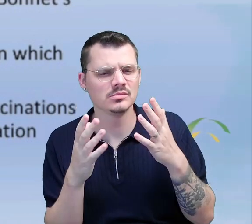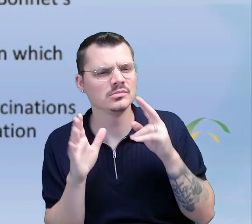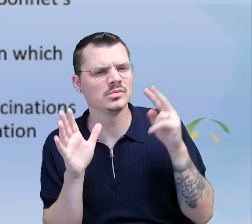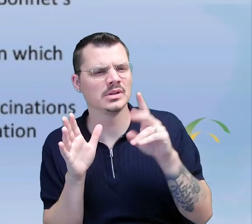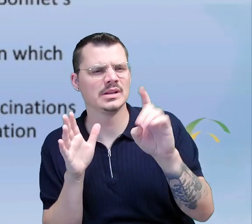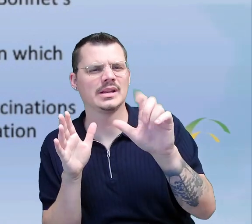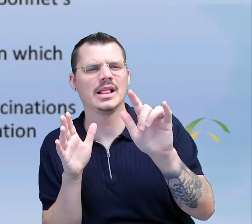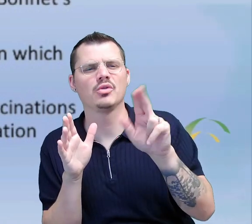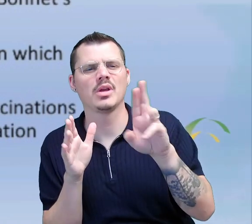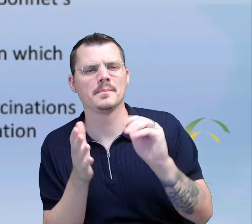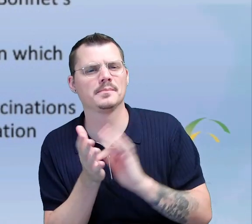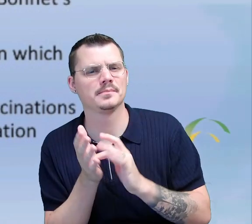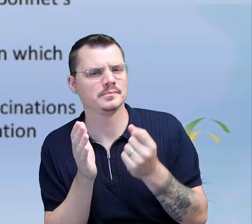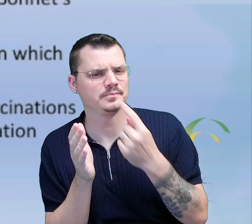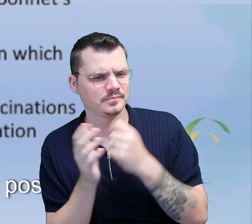consider delirium.